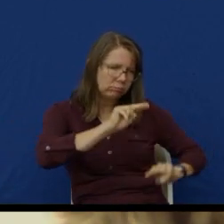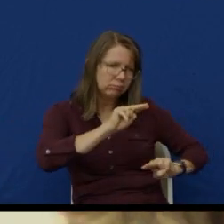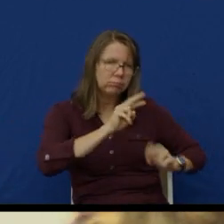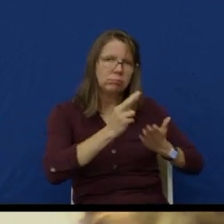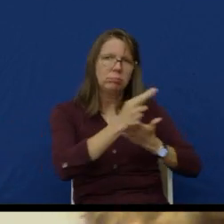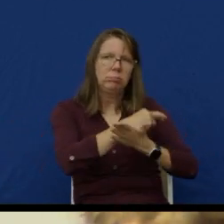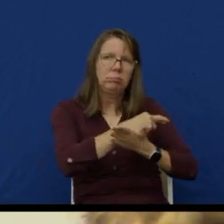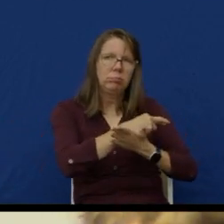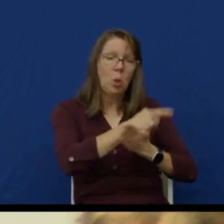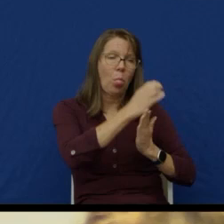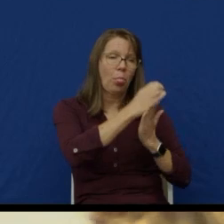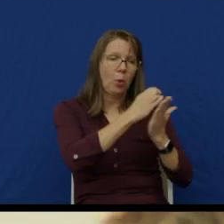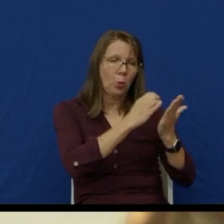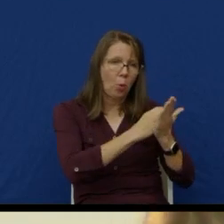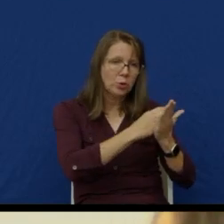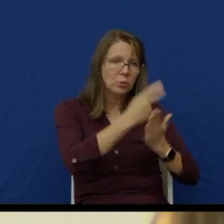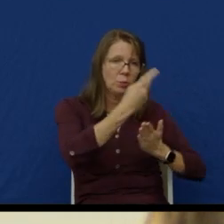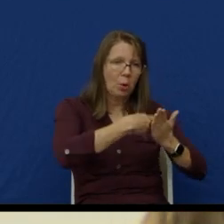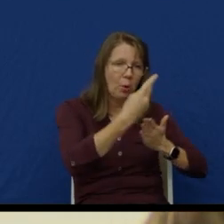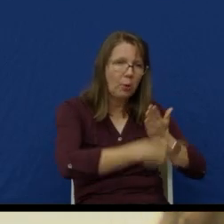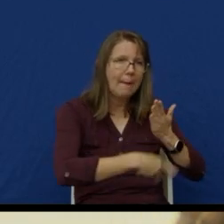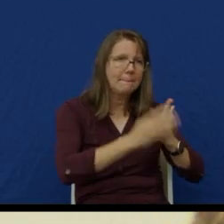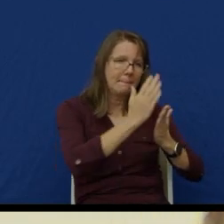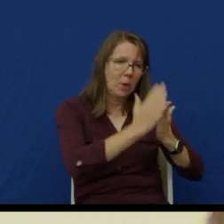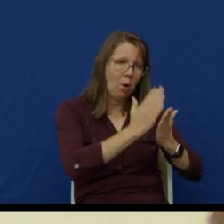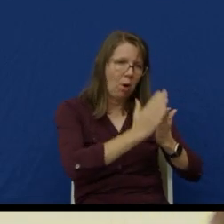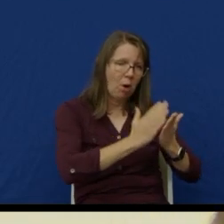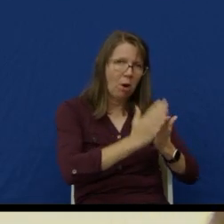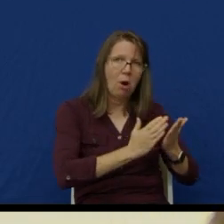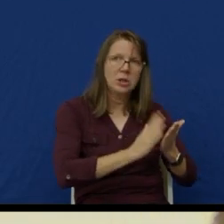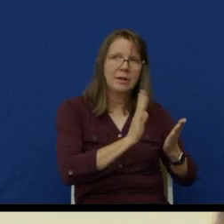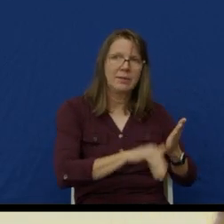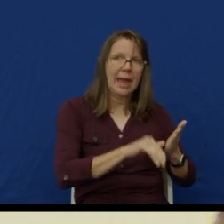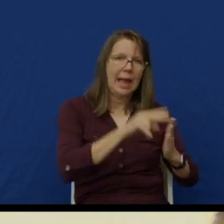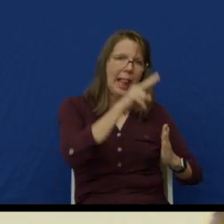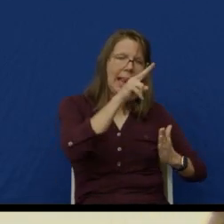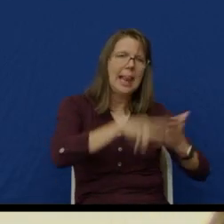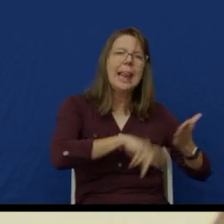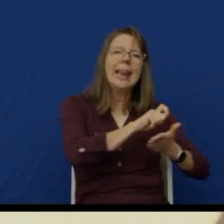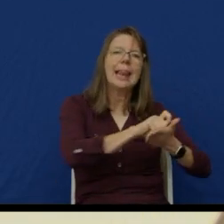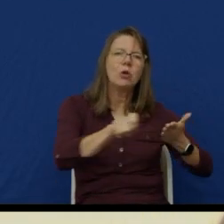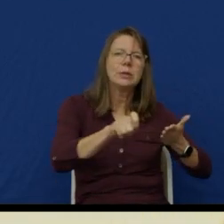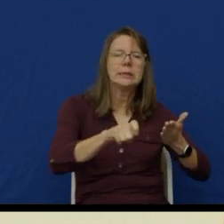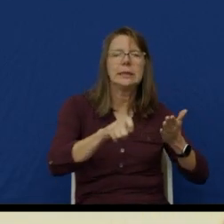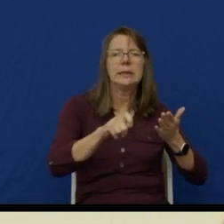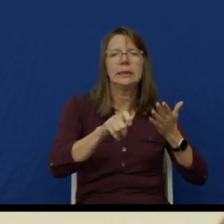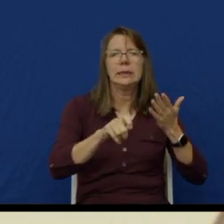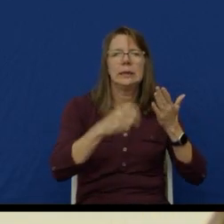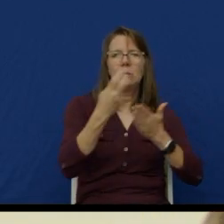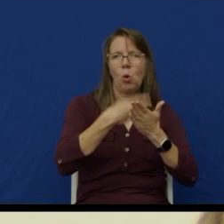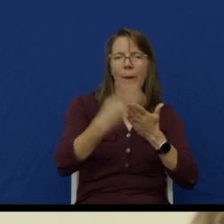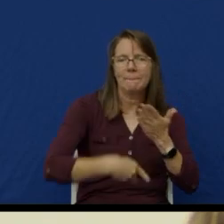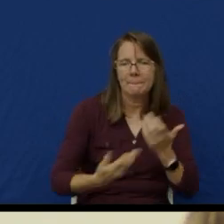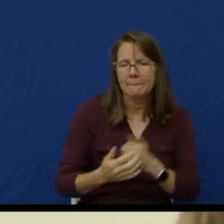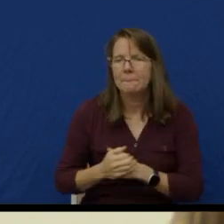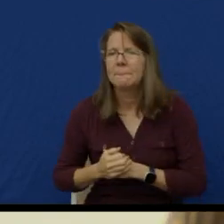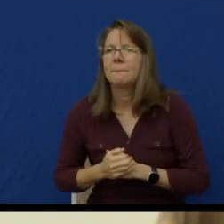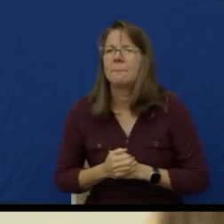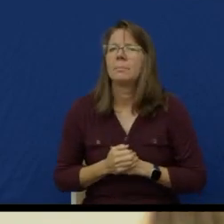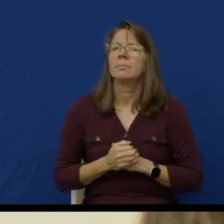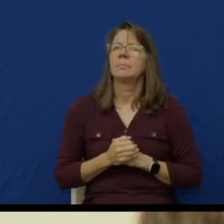the course programmatic parts of early literacy within the educator prep programs.